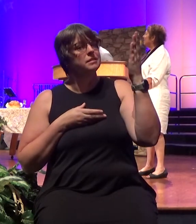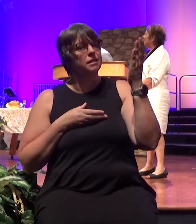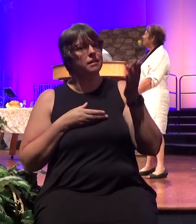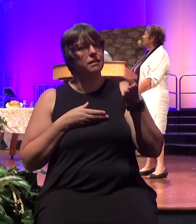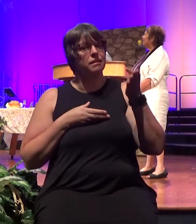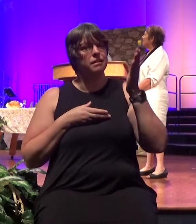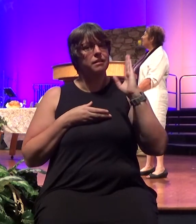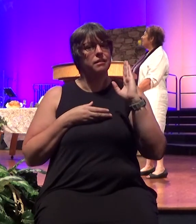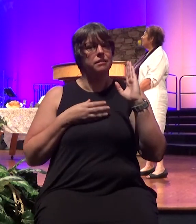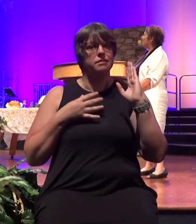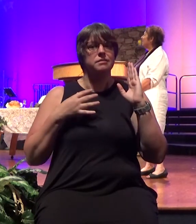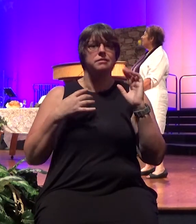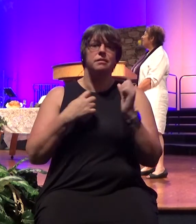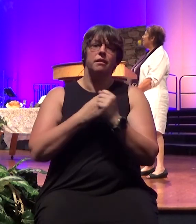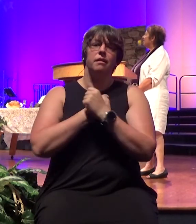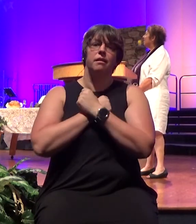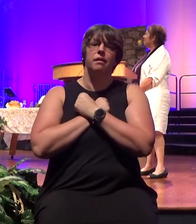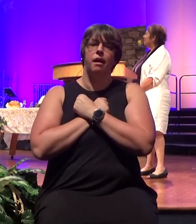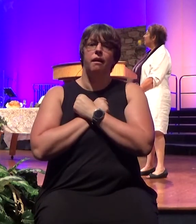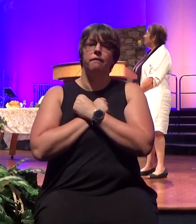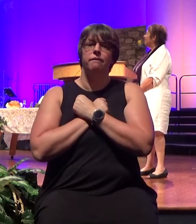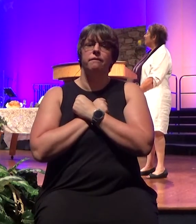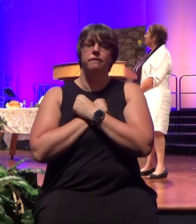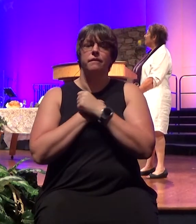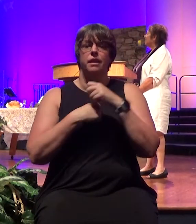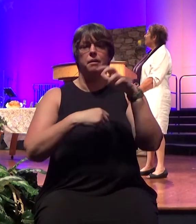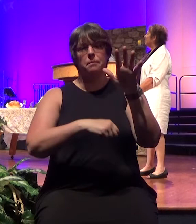love, calling the